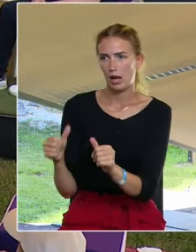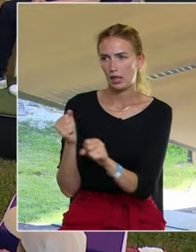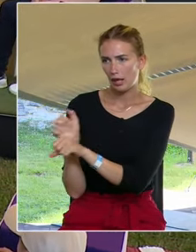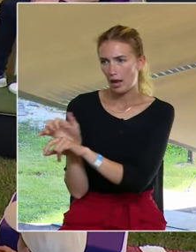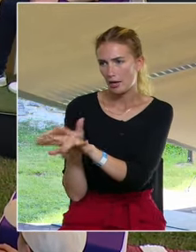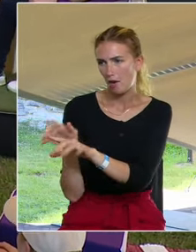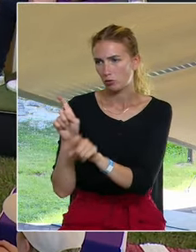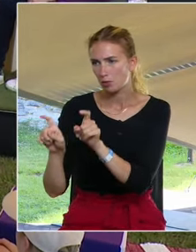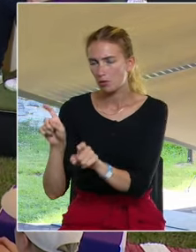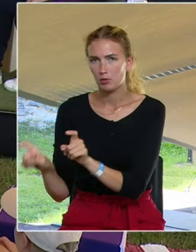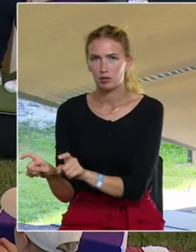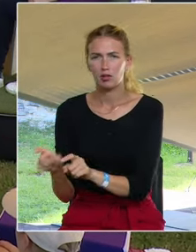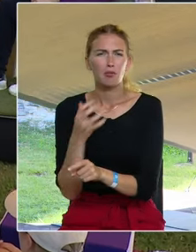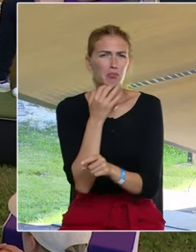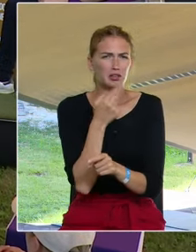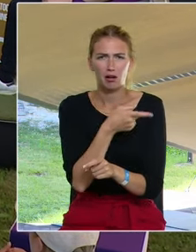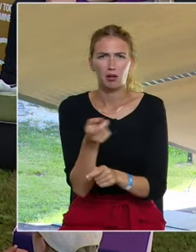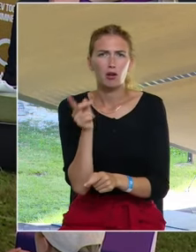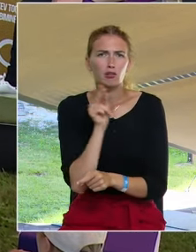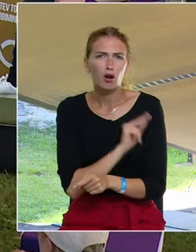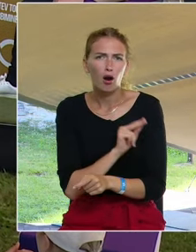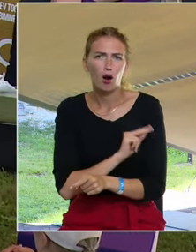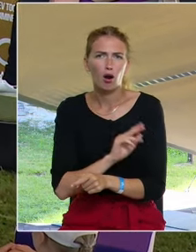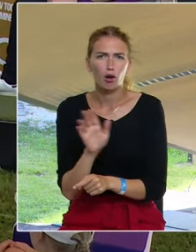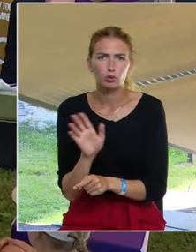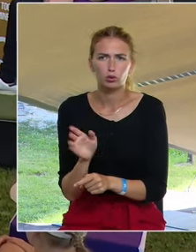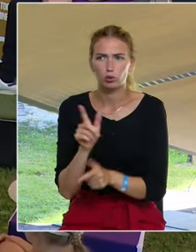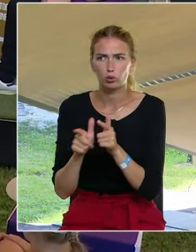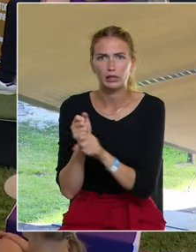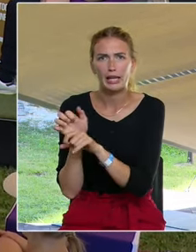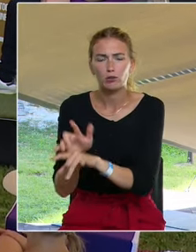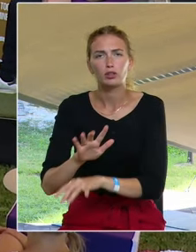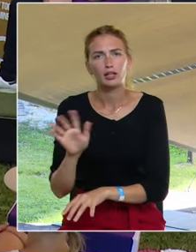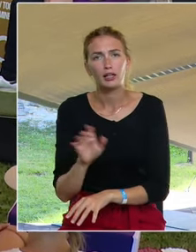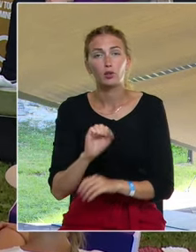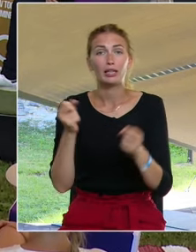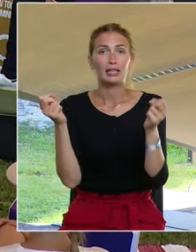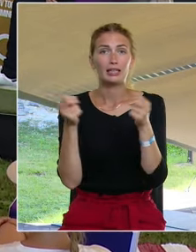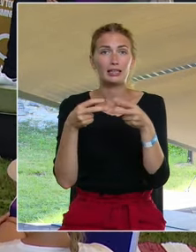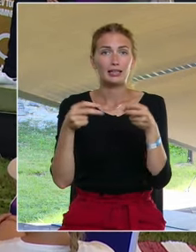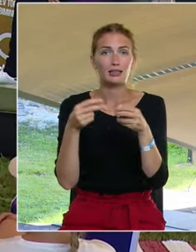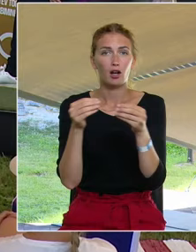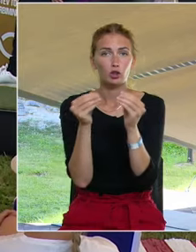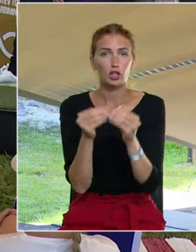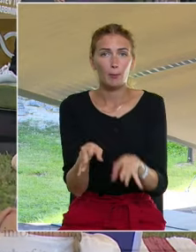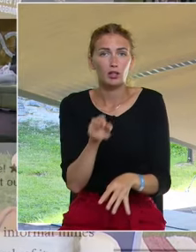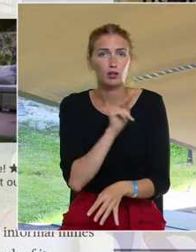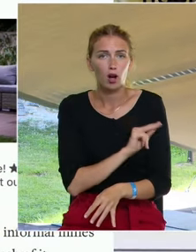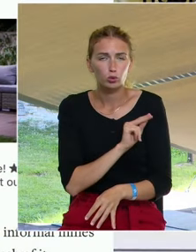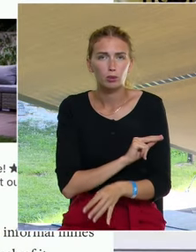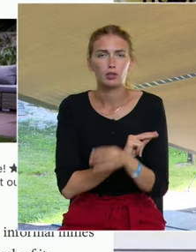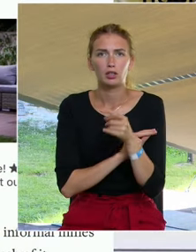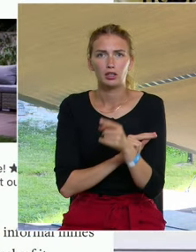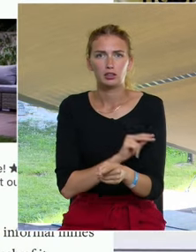because I want you to use them, but because if we're using the digital media, I might as well make things that you wouldn't